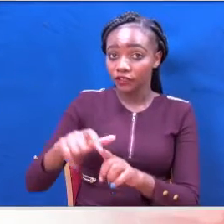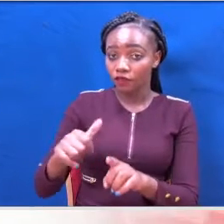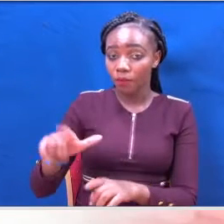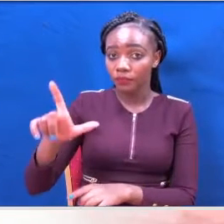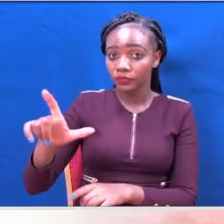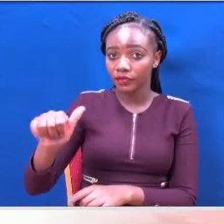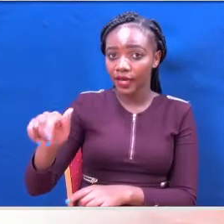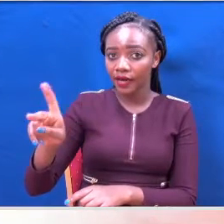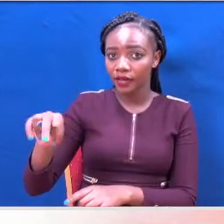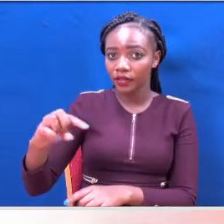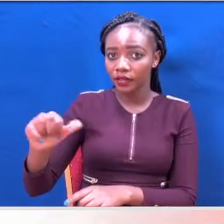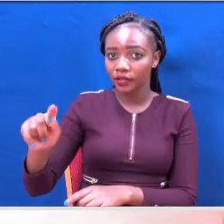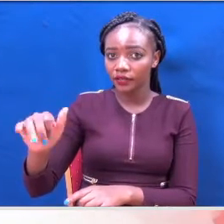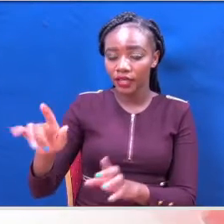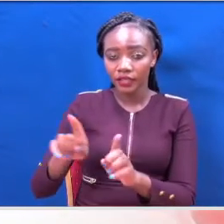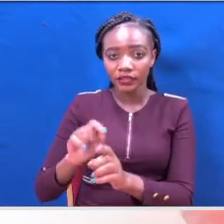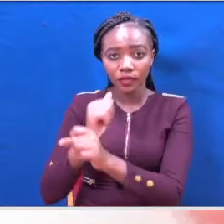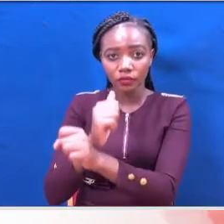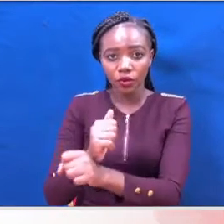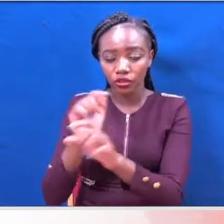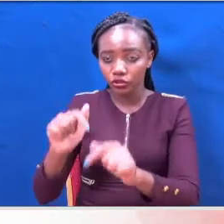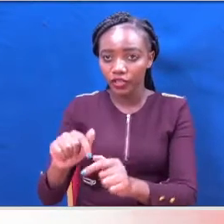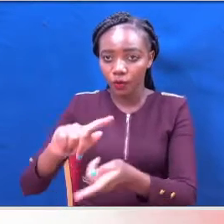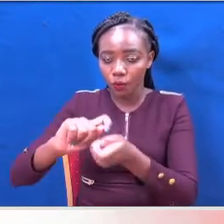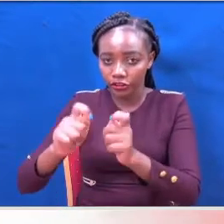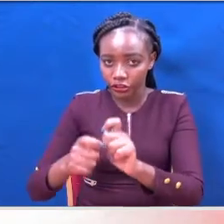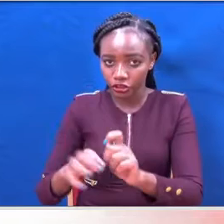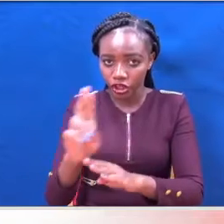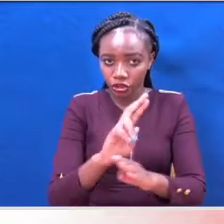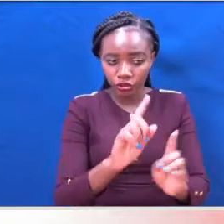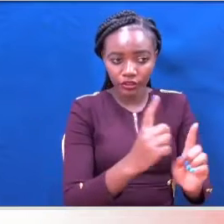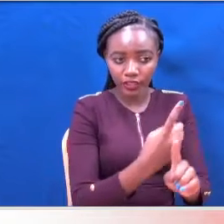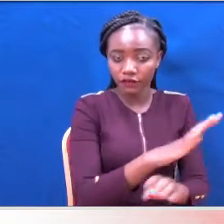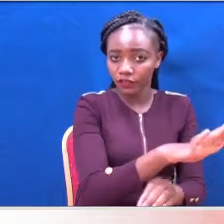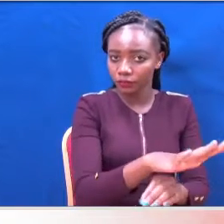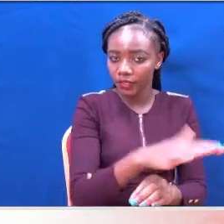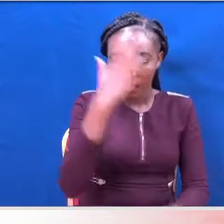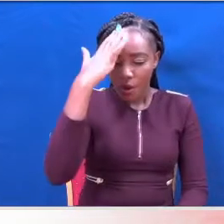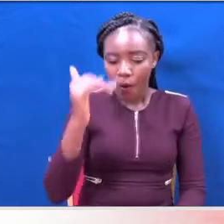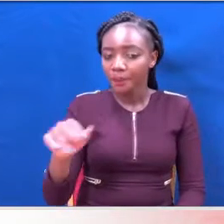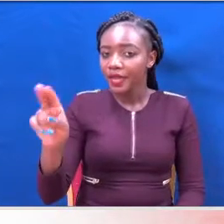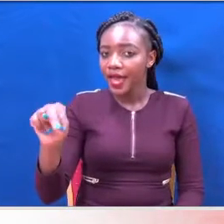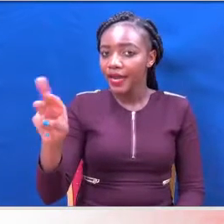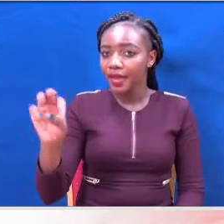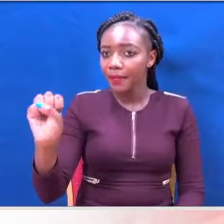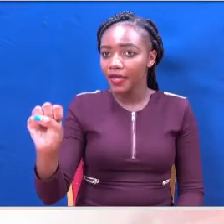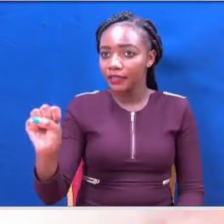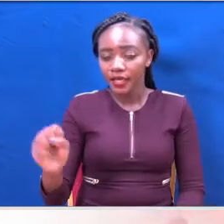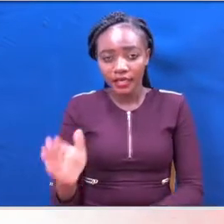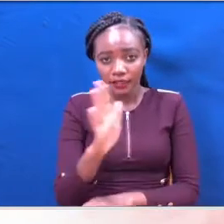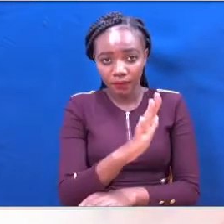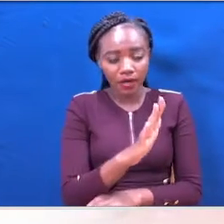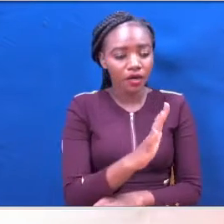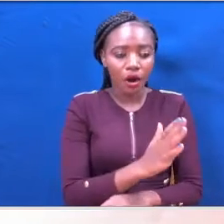Routes were earlier today diverted to the new Green Park Terminus as the Nairobi Metropolitan Services embarks on a